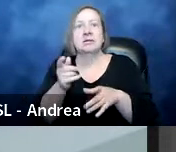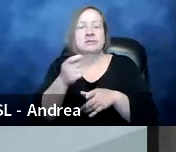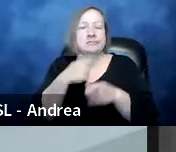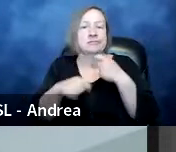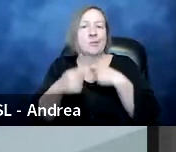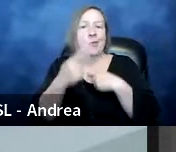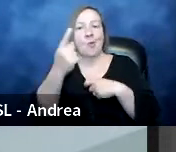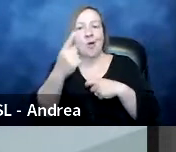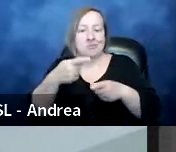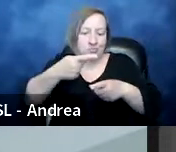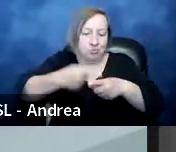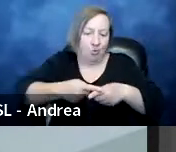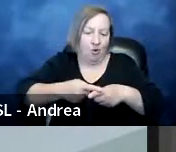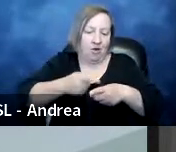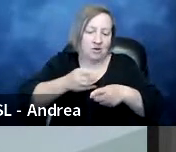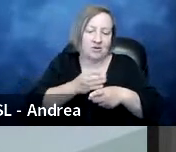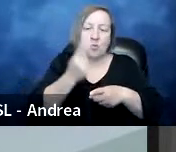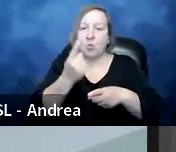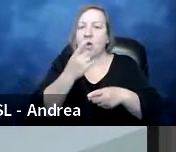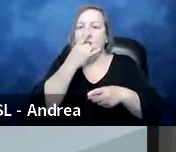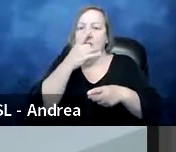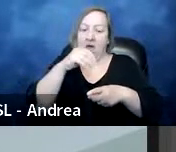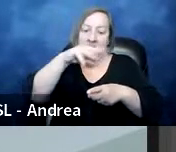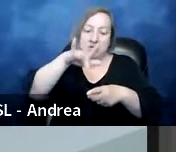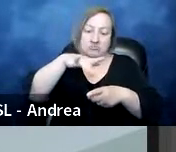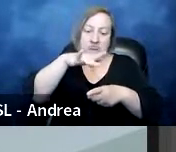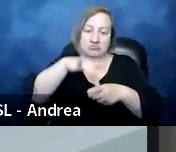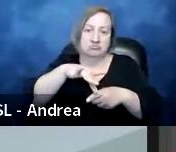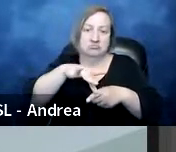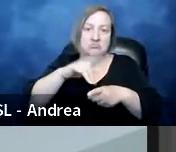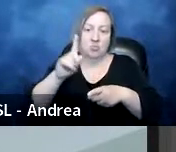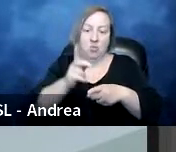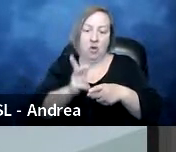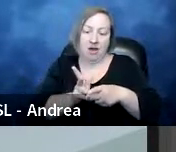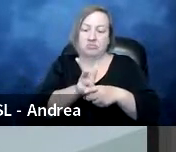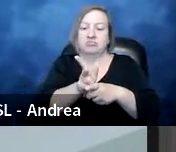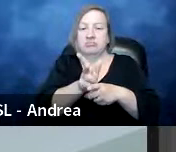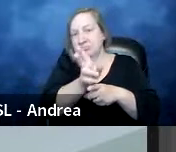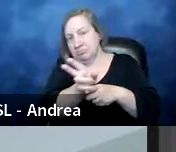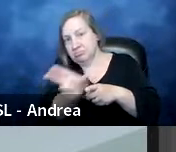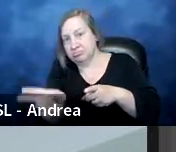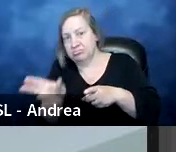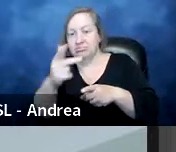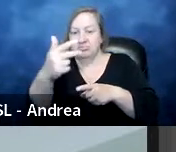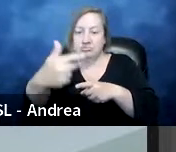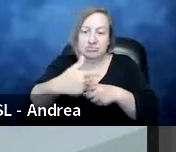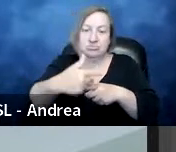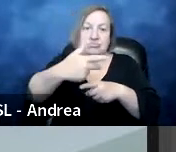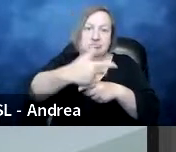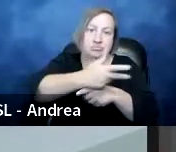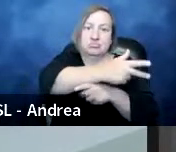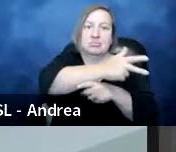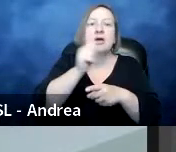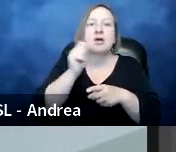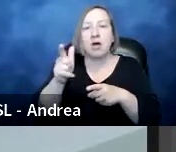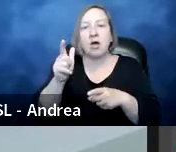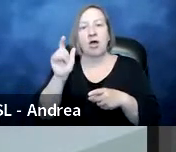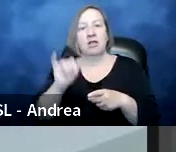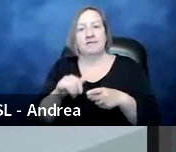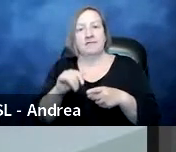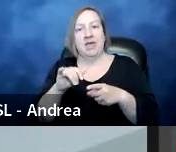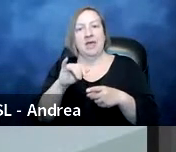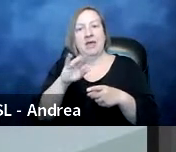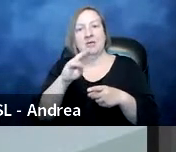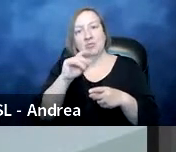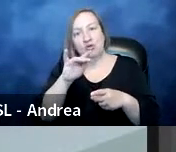interchange. That's one signal right in the middle over the top of I-5, where all of the movements for Marine Drive